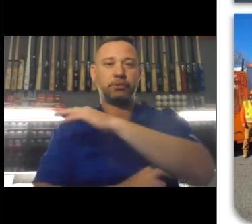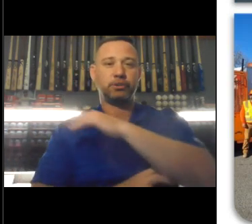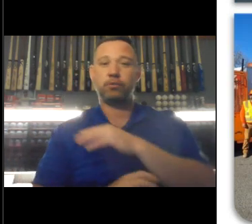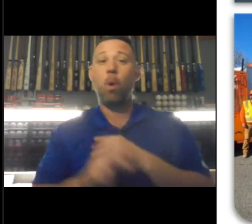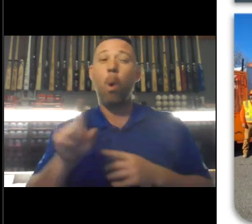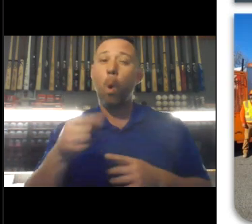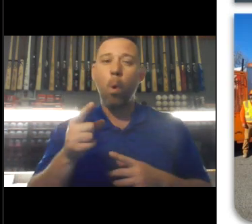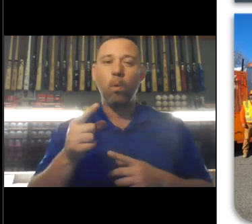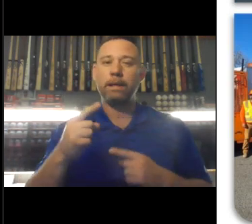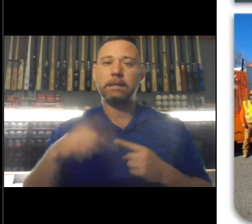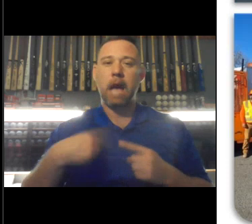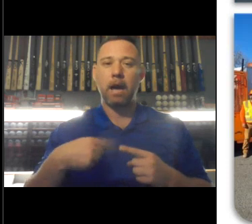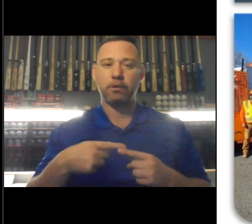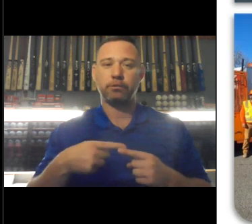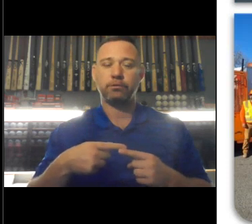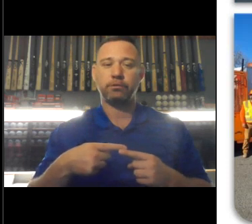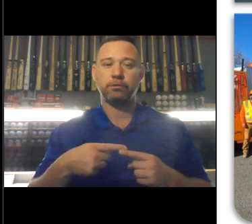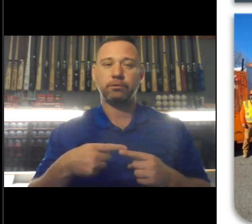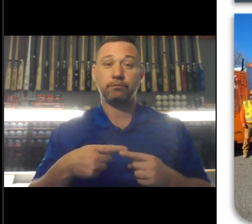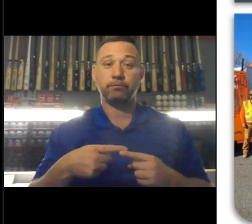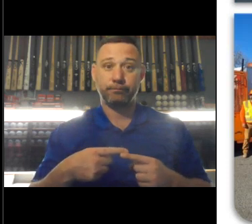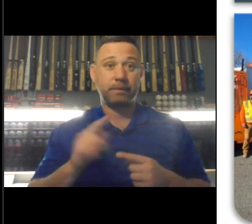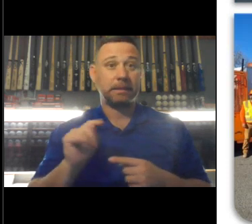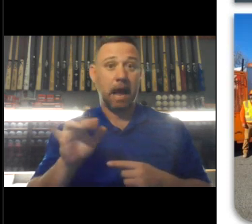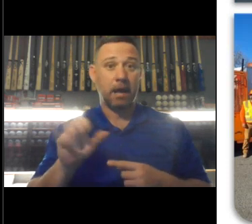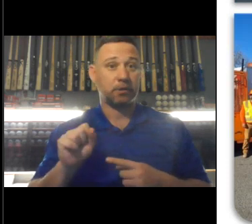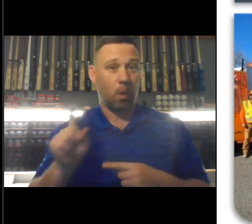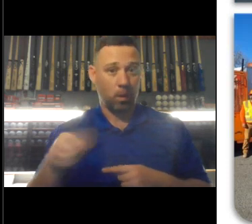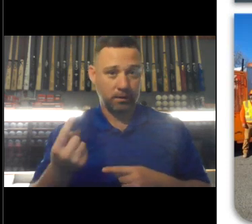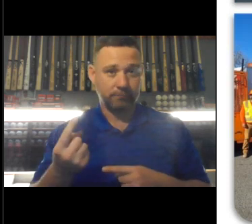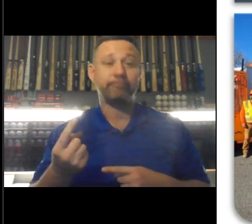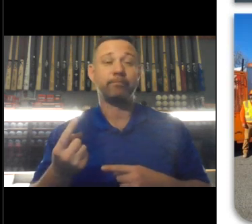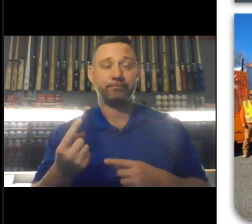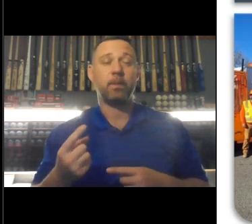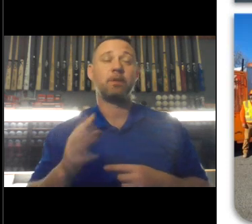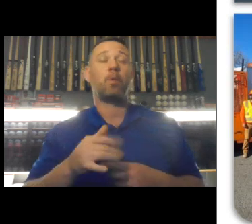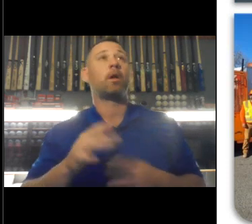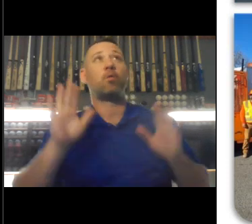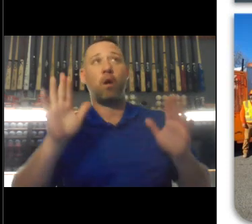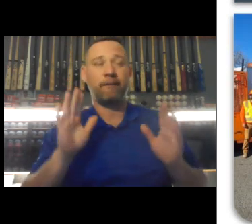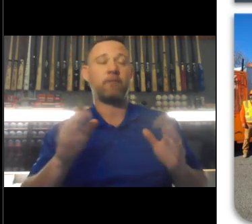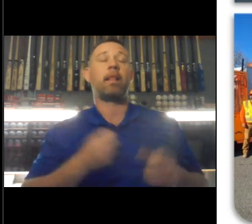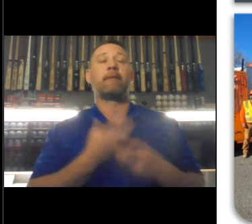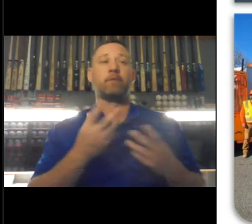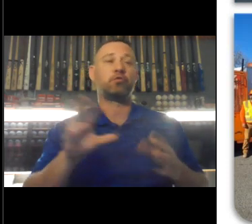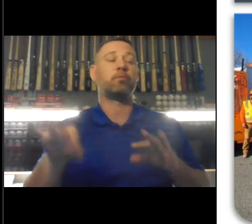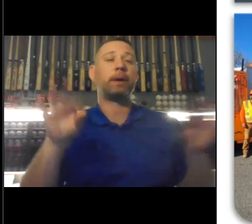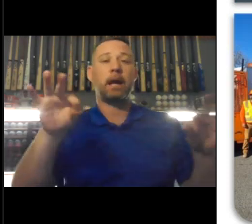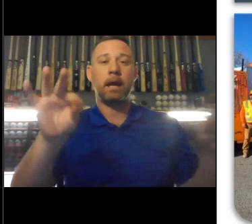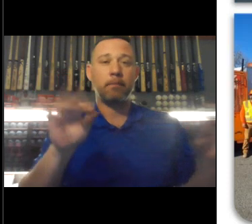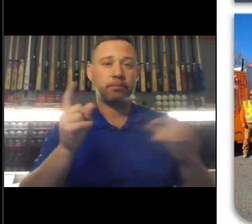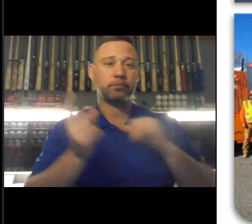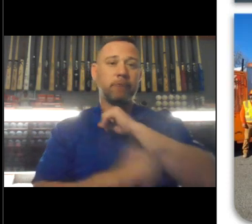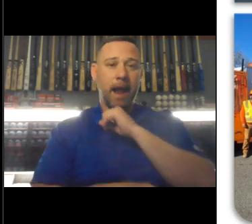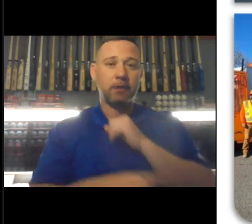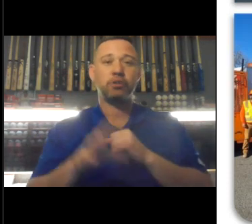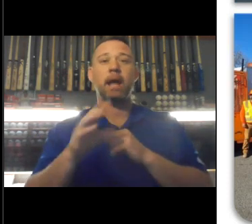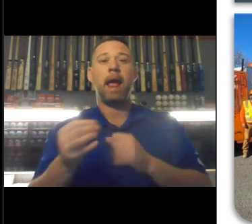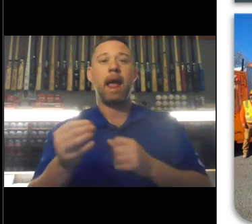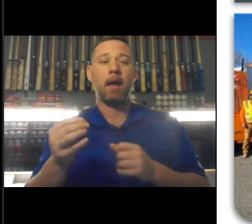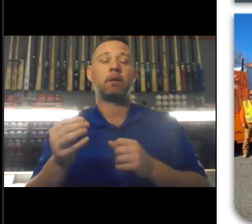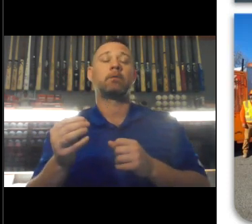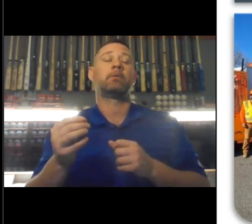An incredible amount of effort has gone into picking up litter, including holding dump day events across the